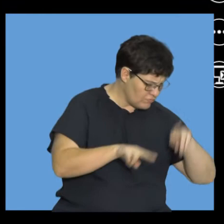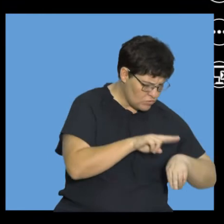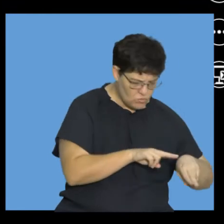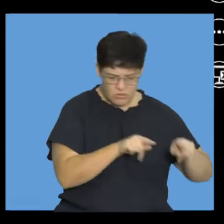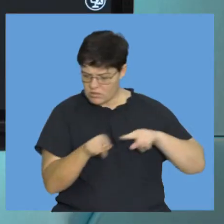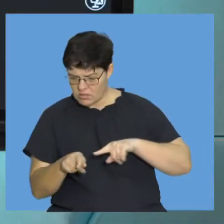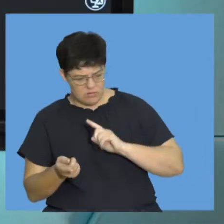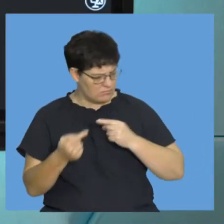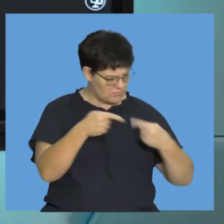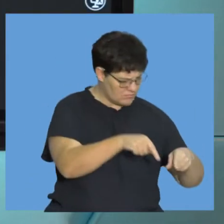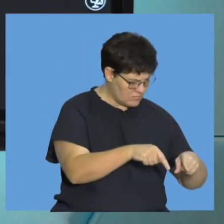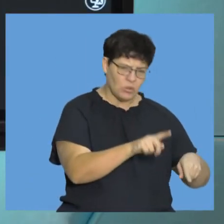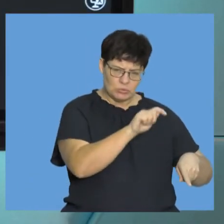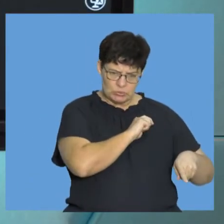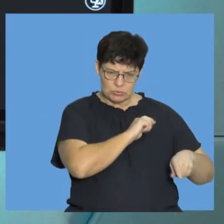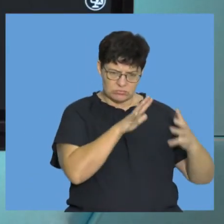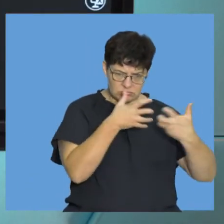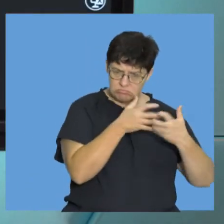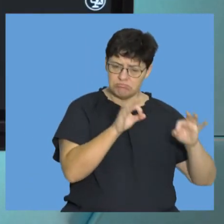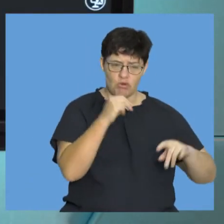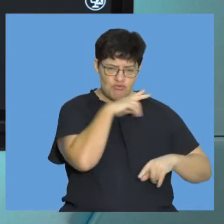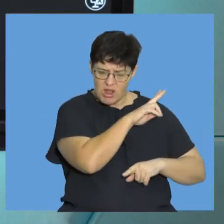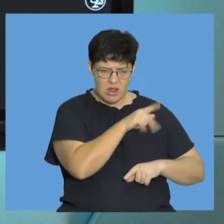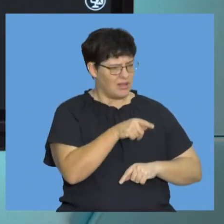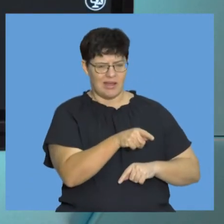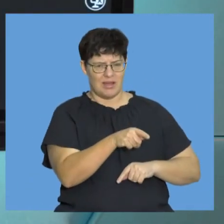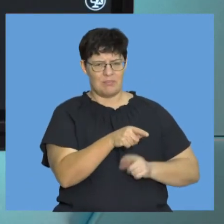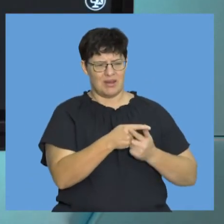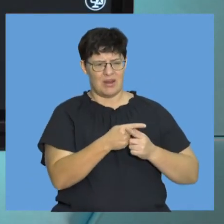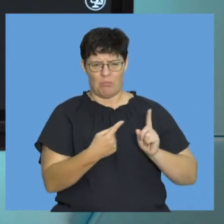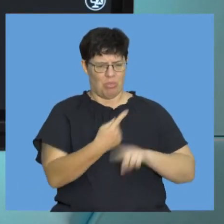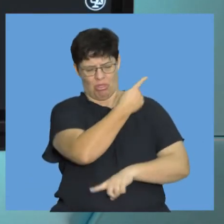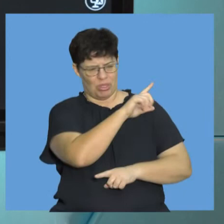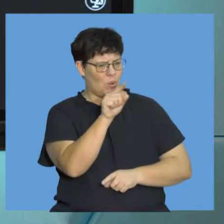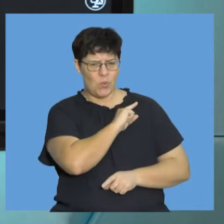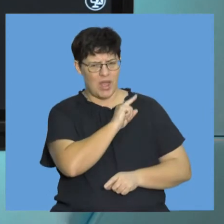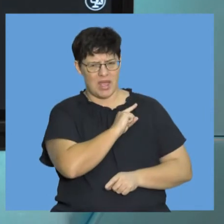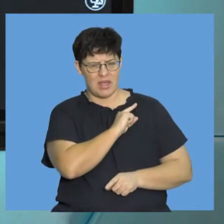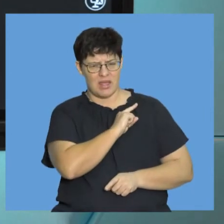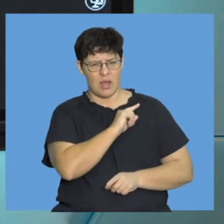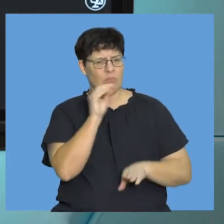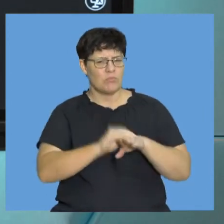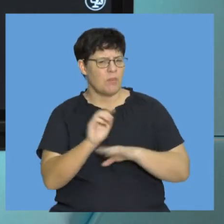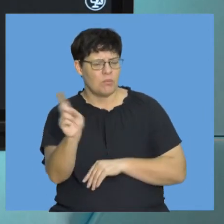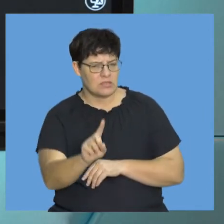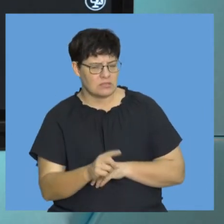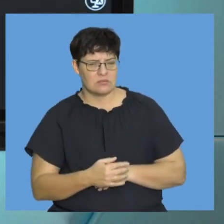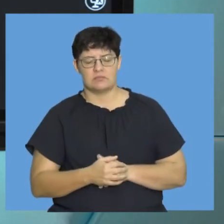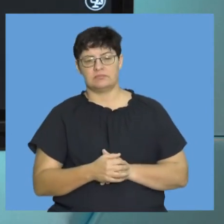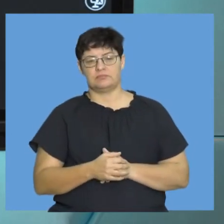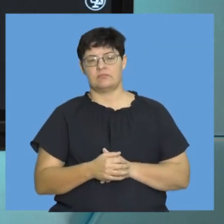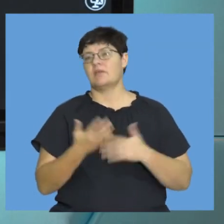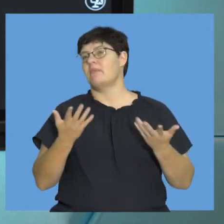review. Is it realistic? Yes, it's realistic. Is it not realistic? Why? What happened? Simple